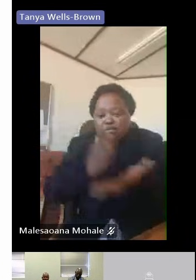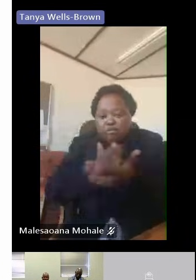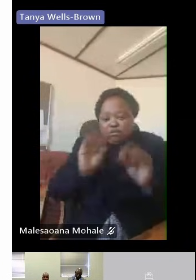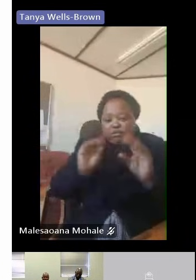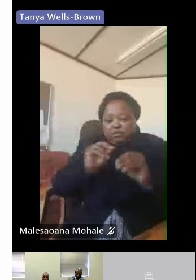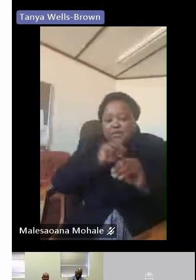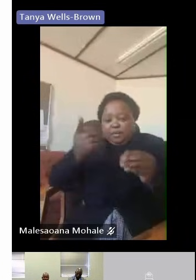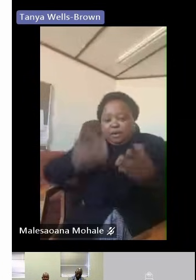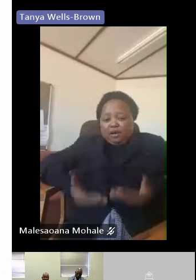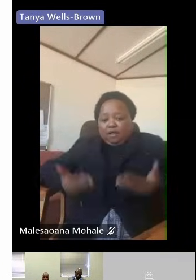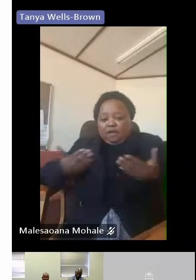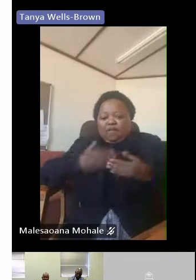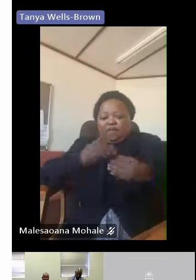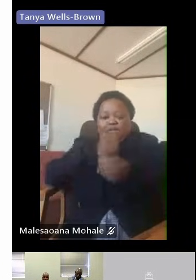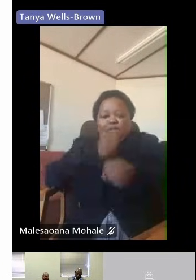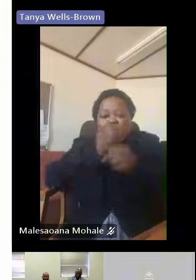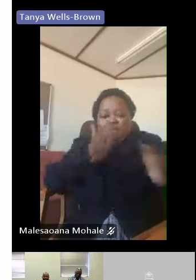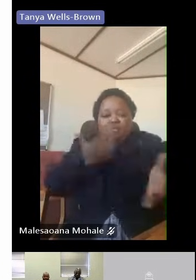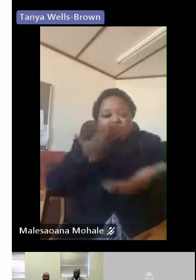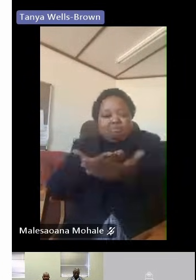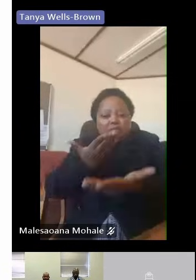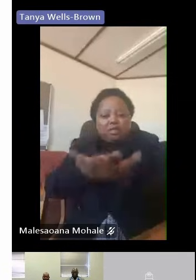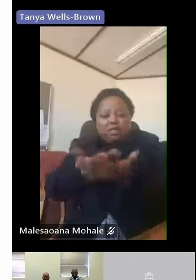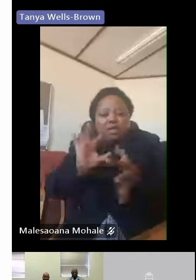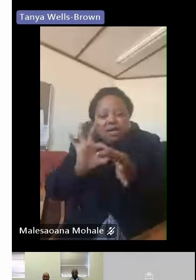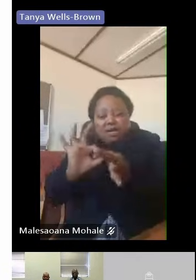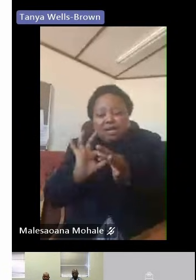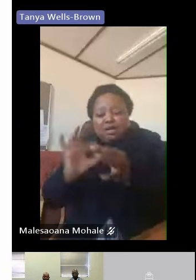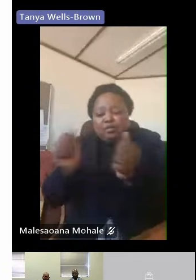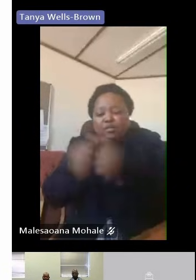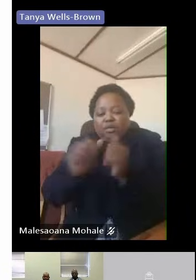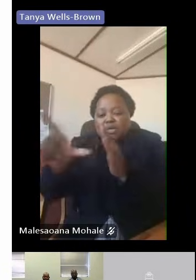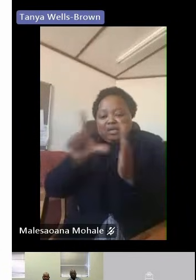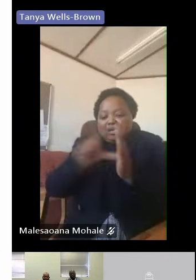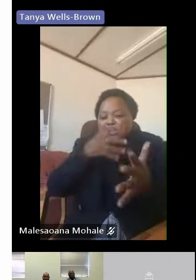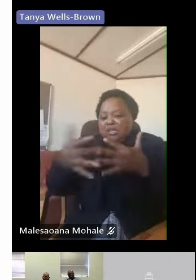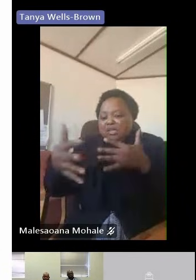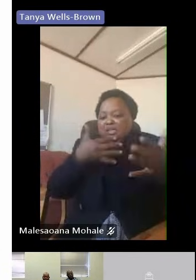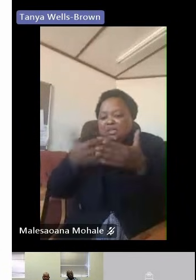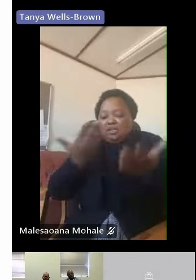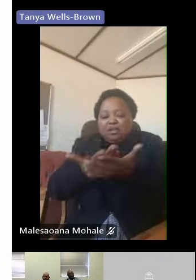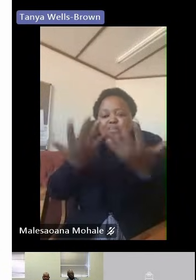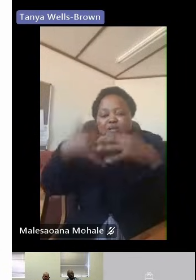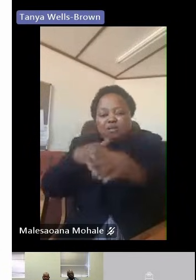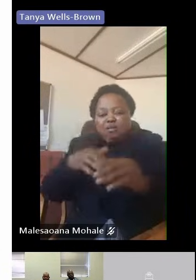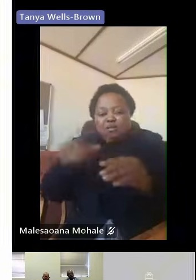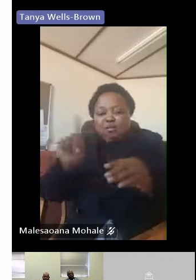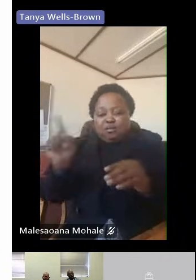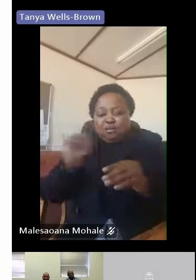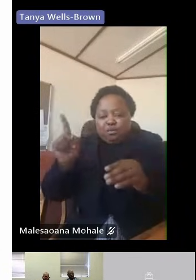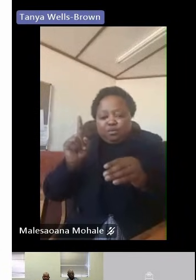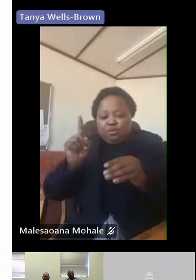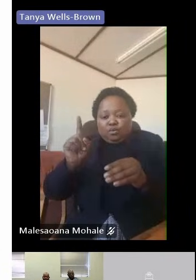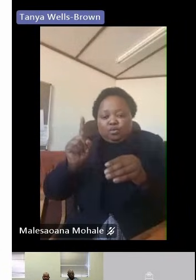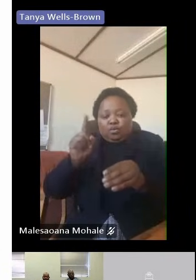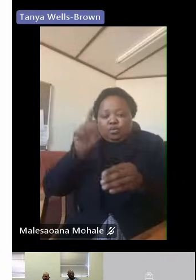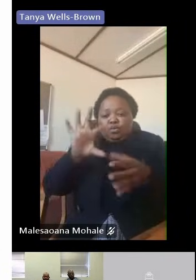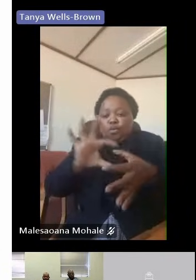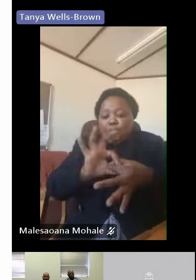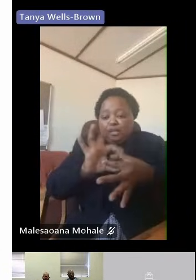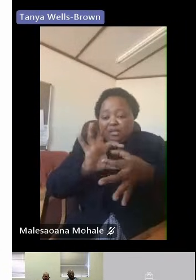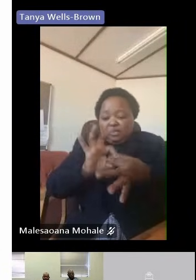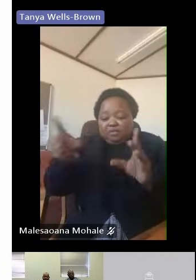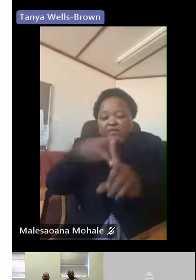to relate this to any legislation, including the Domestic Violence Acts of 2022, was very limited. And people spoke